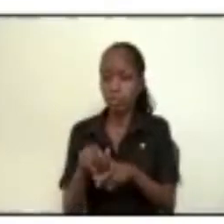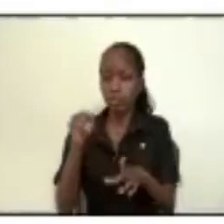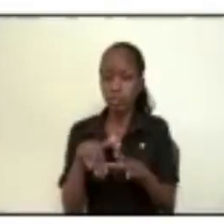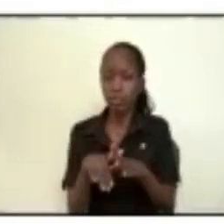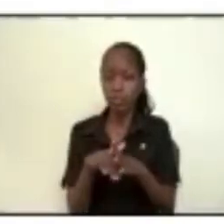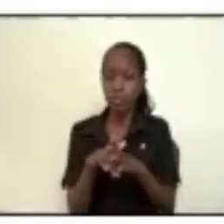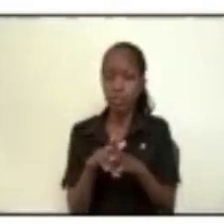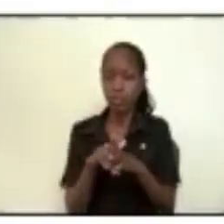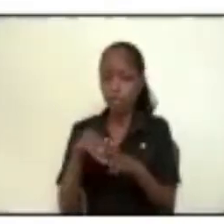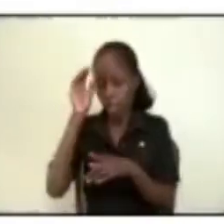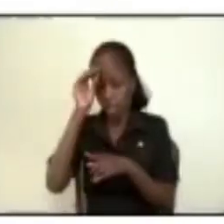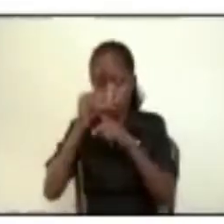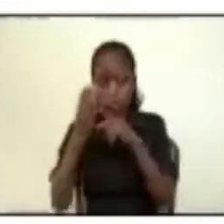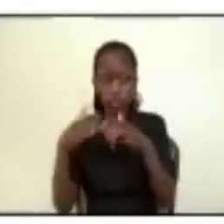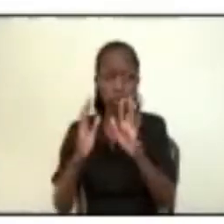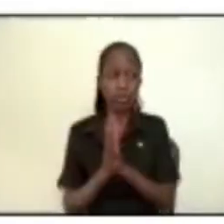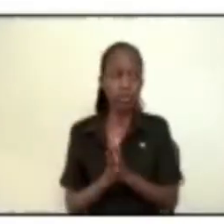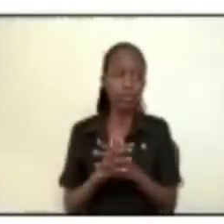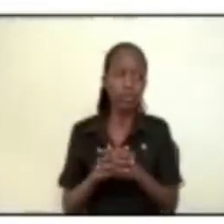a objective way.